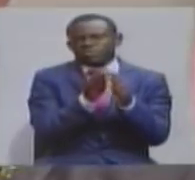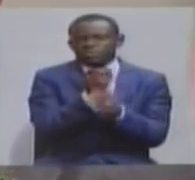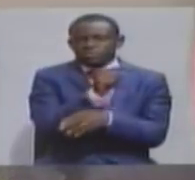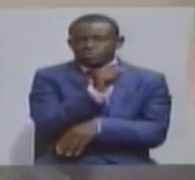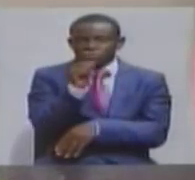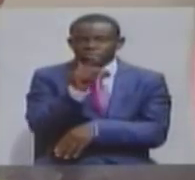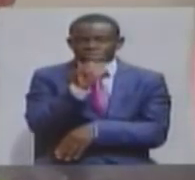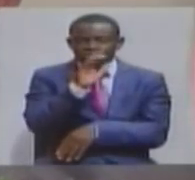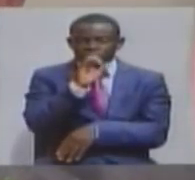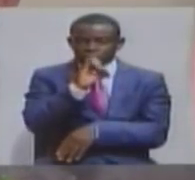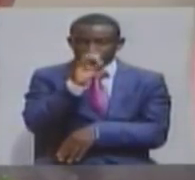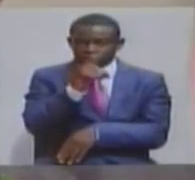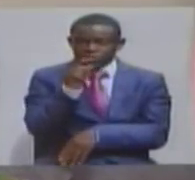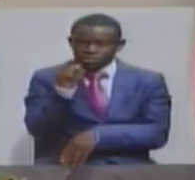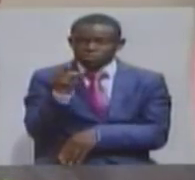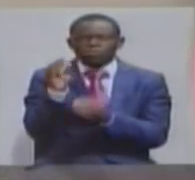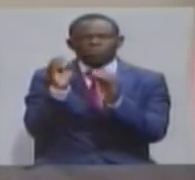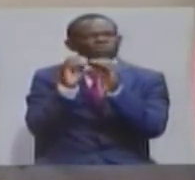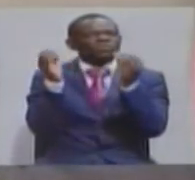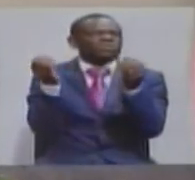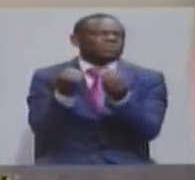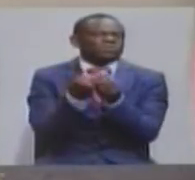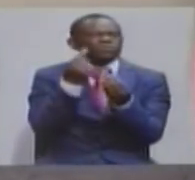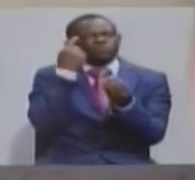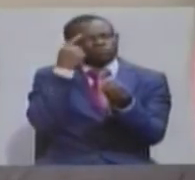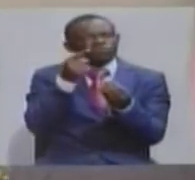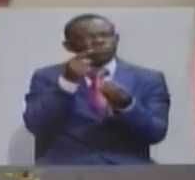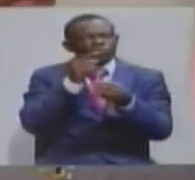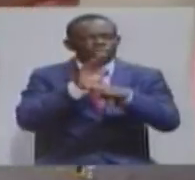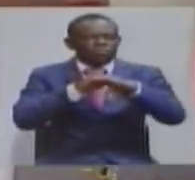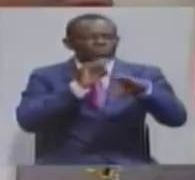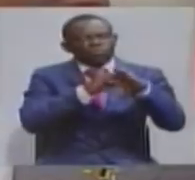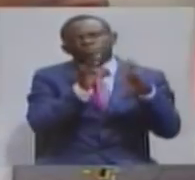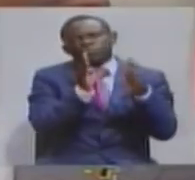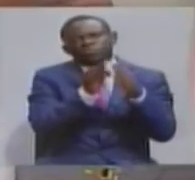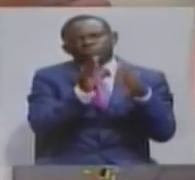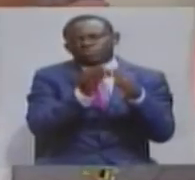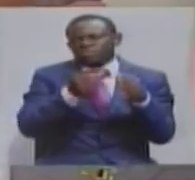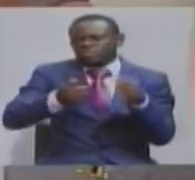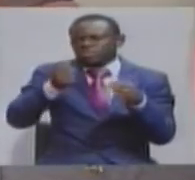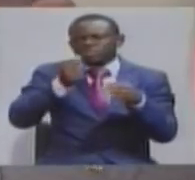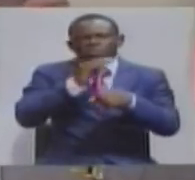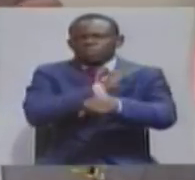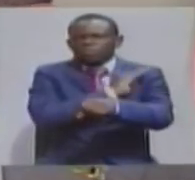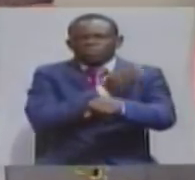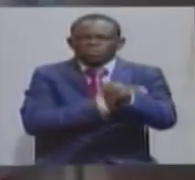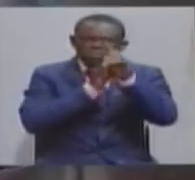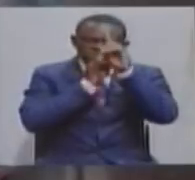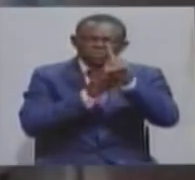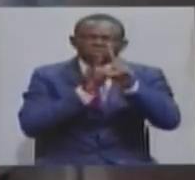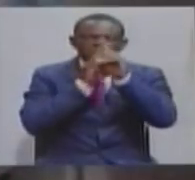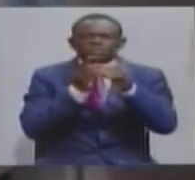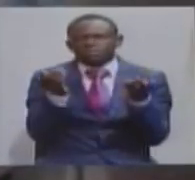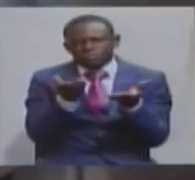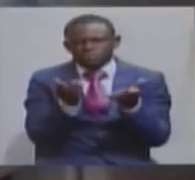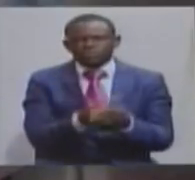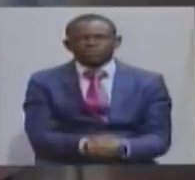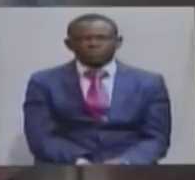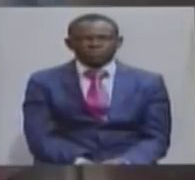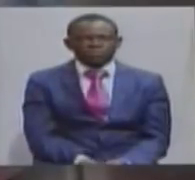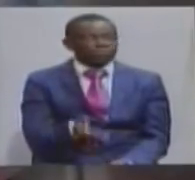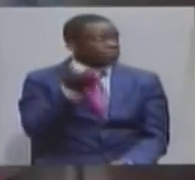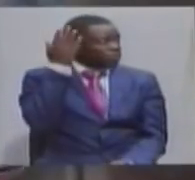a platform. ZCID does not make decisions. They held the meeting, agreed on that map, and when the product was hatched, you